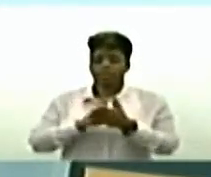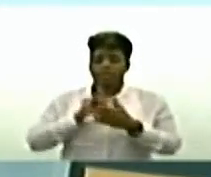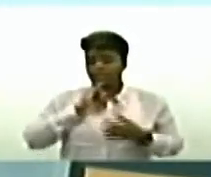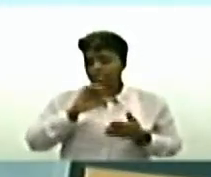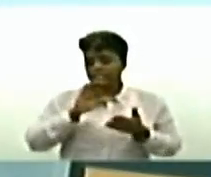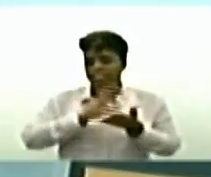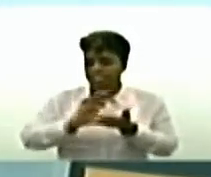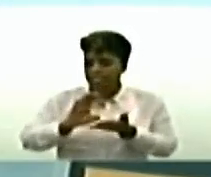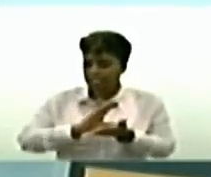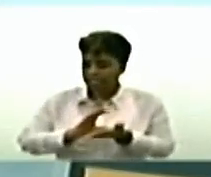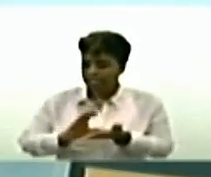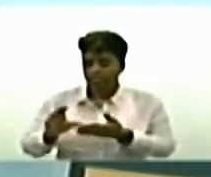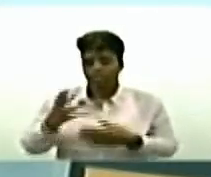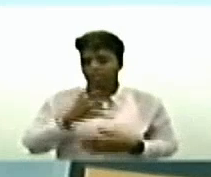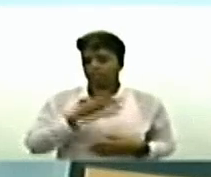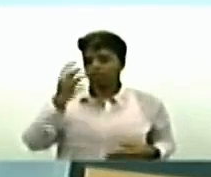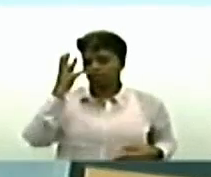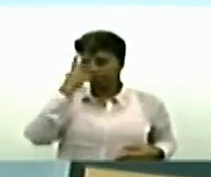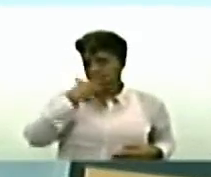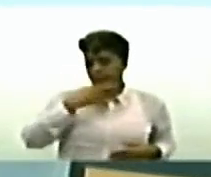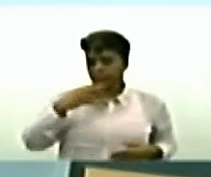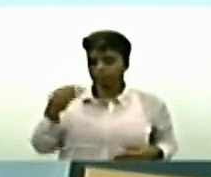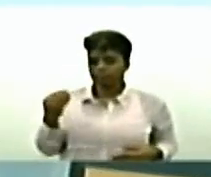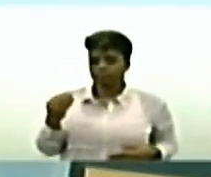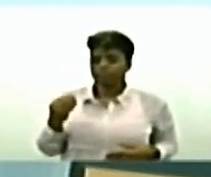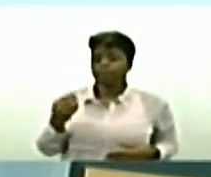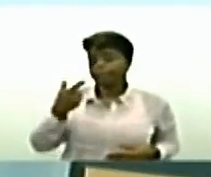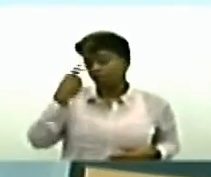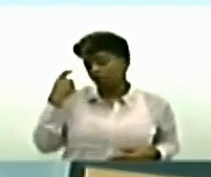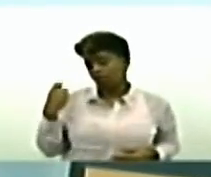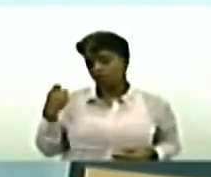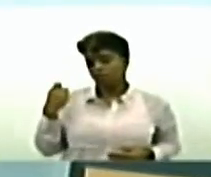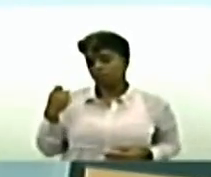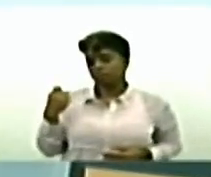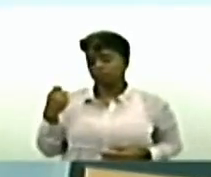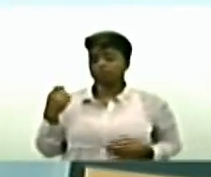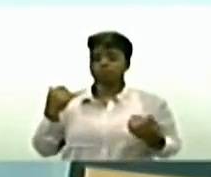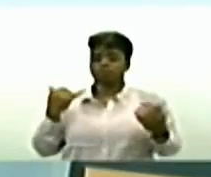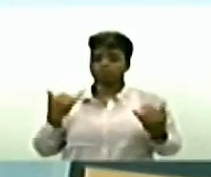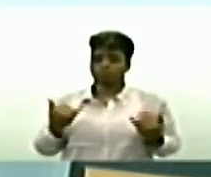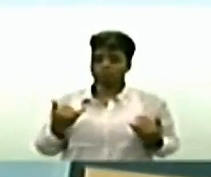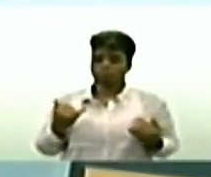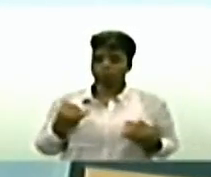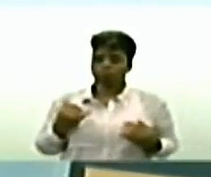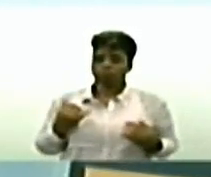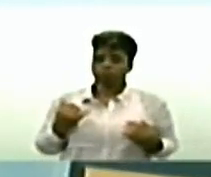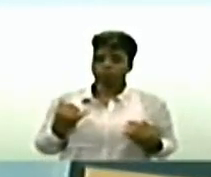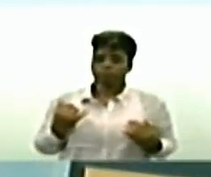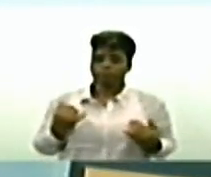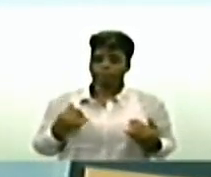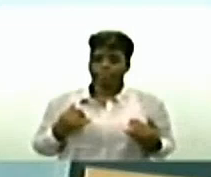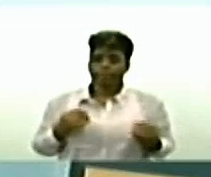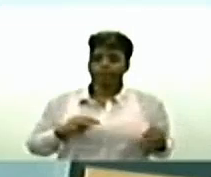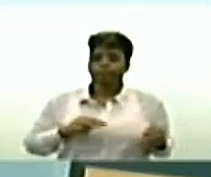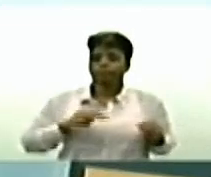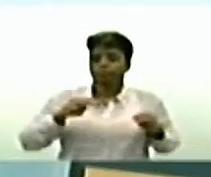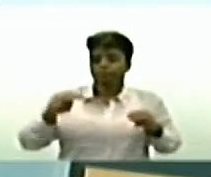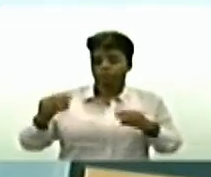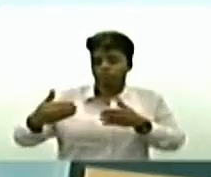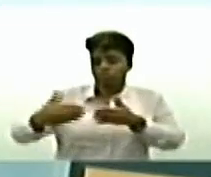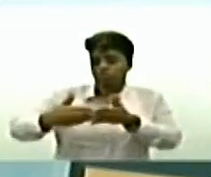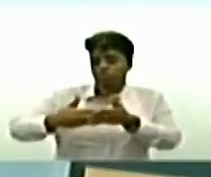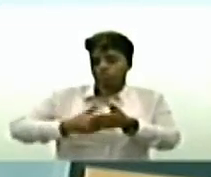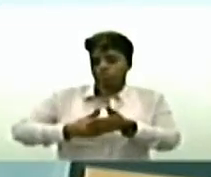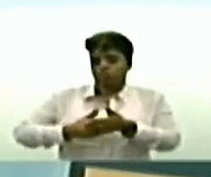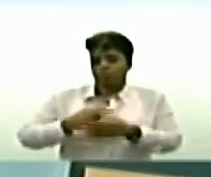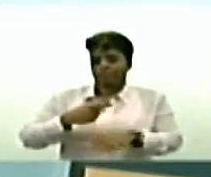and pristine and remain pristine. Because as we move into this new era